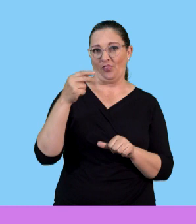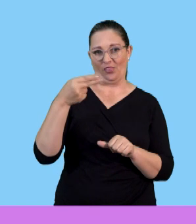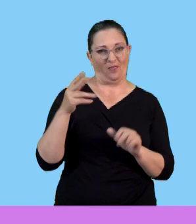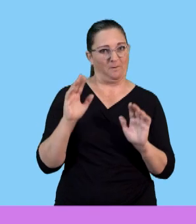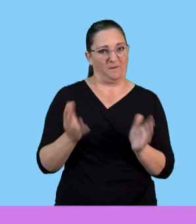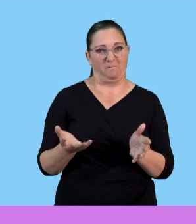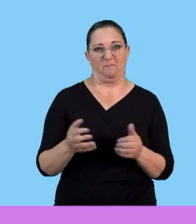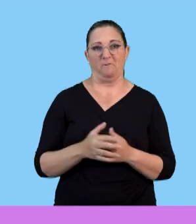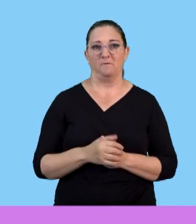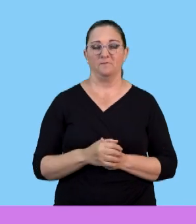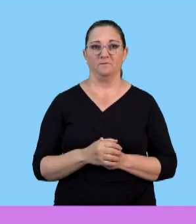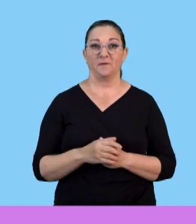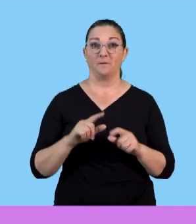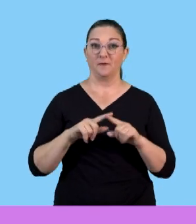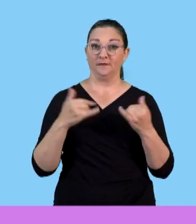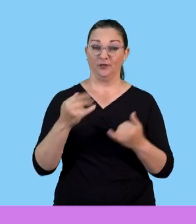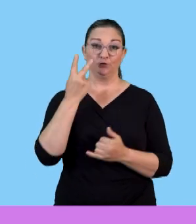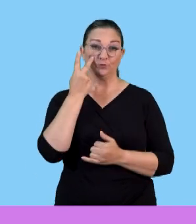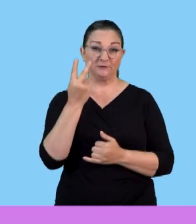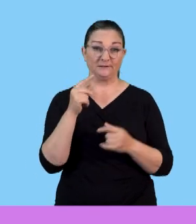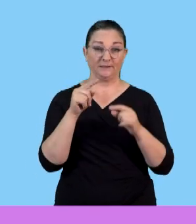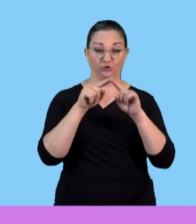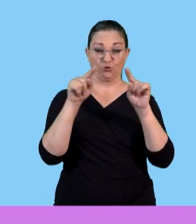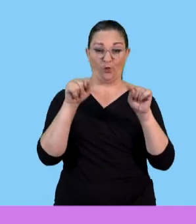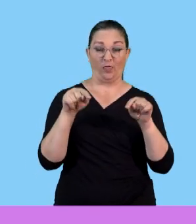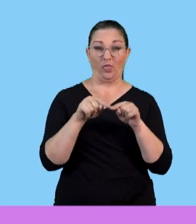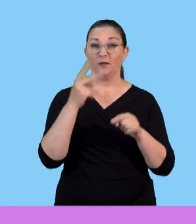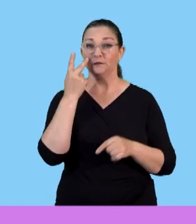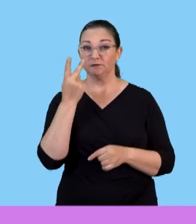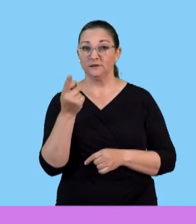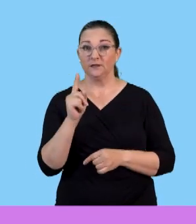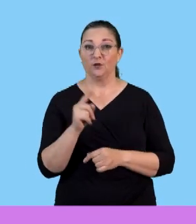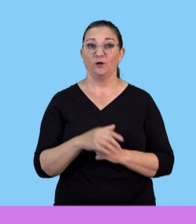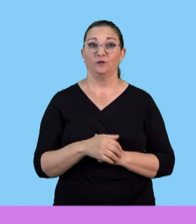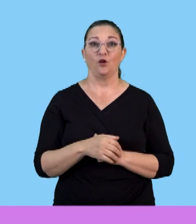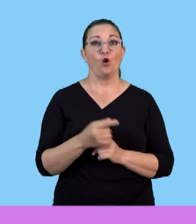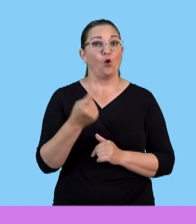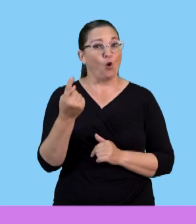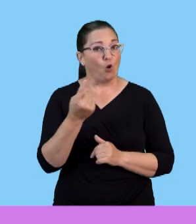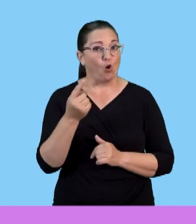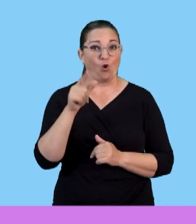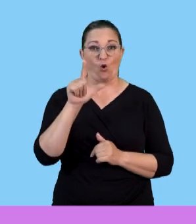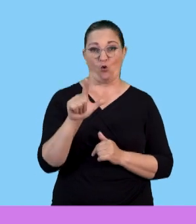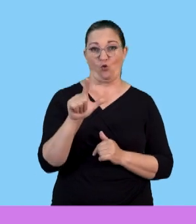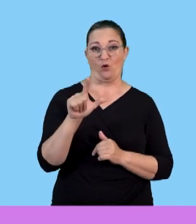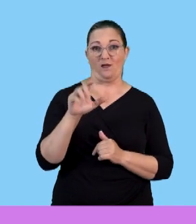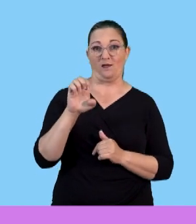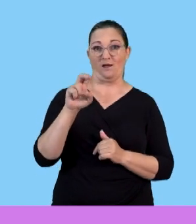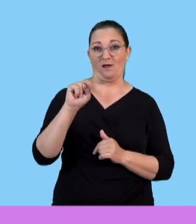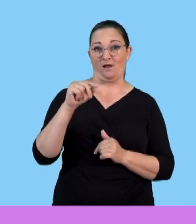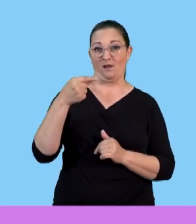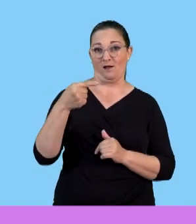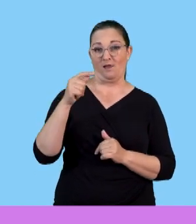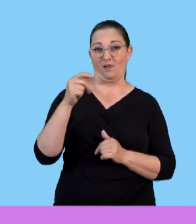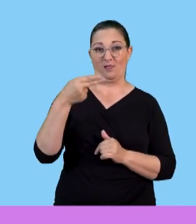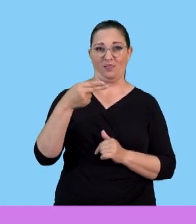So now let's quickly look at the square. As you can see, there is only written length. There's 4 lengths,